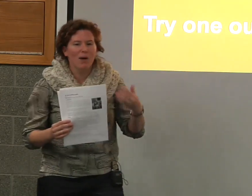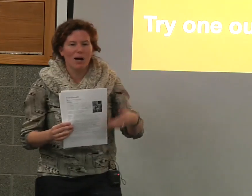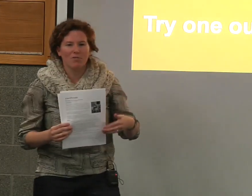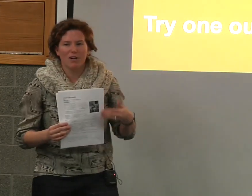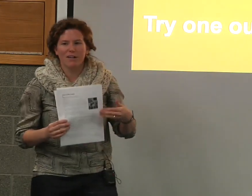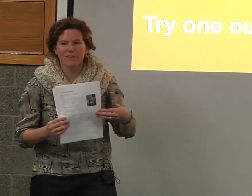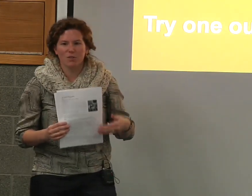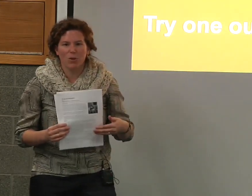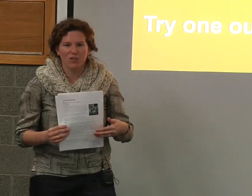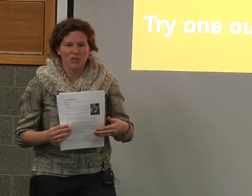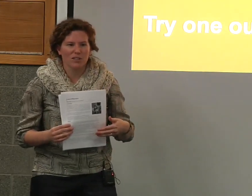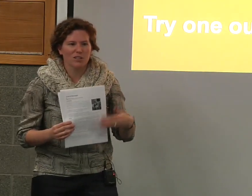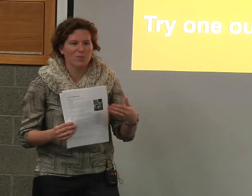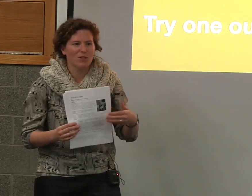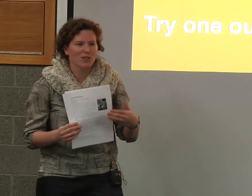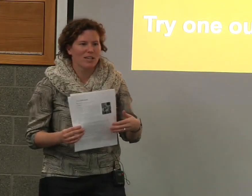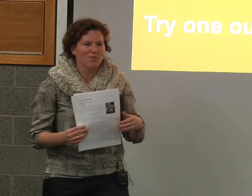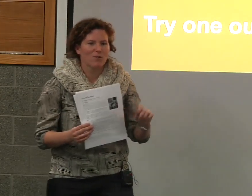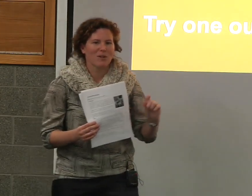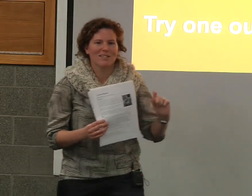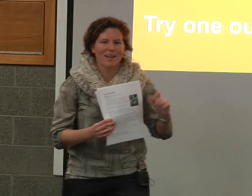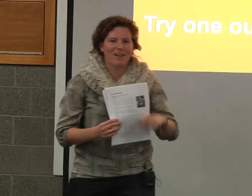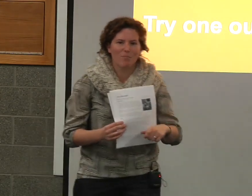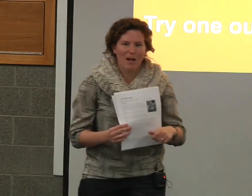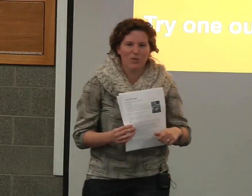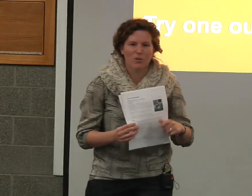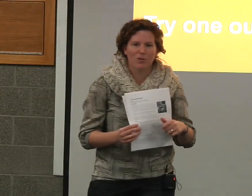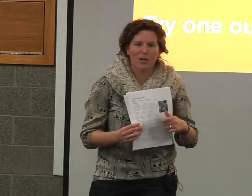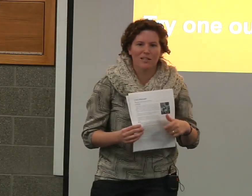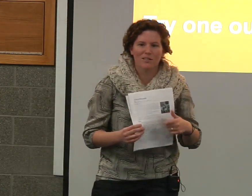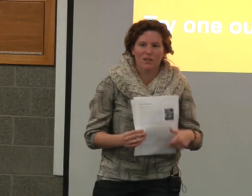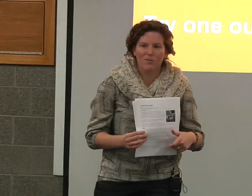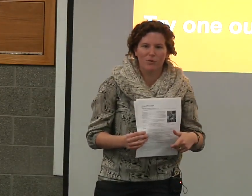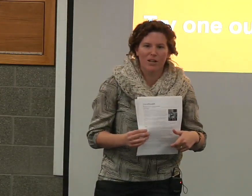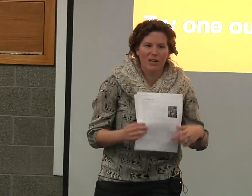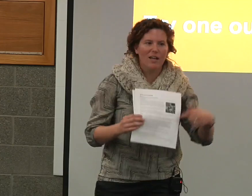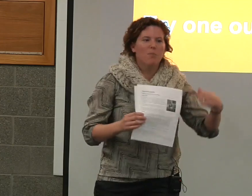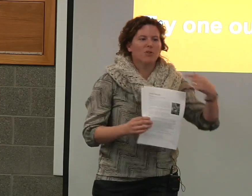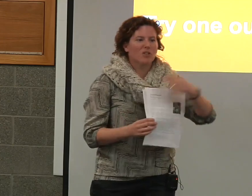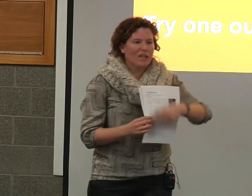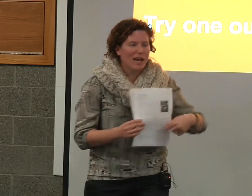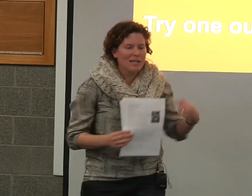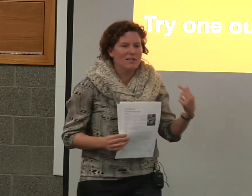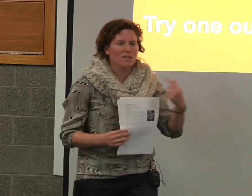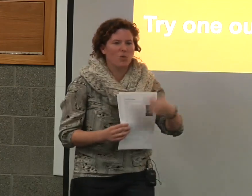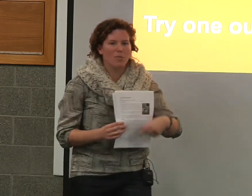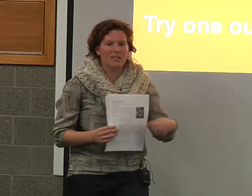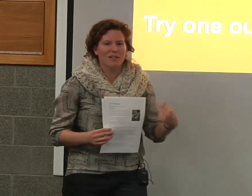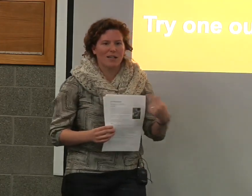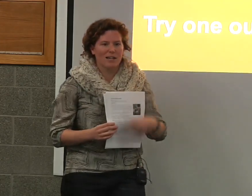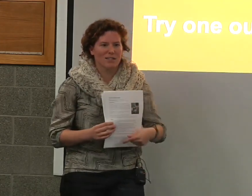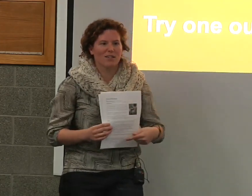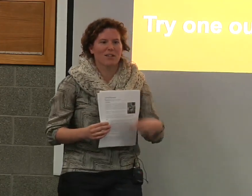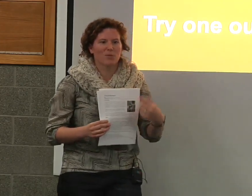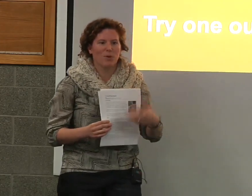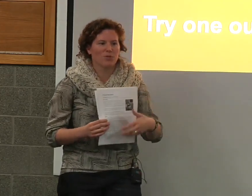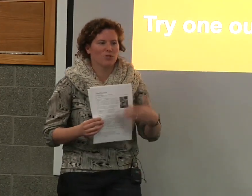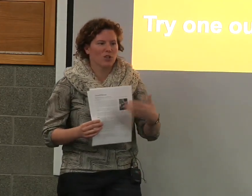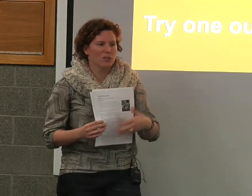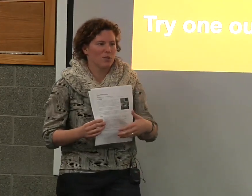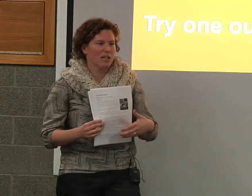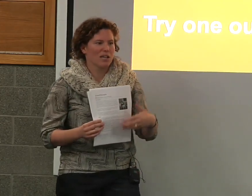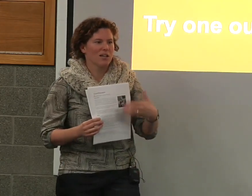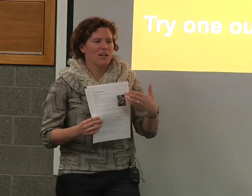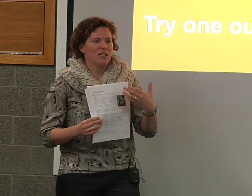this. So you can modify these questions, especially if they don't exactly match what your class is covering, but the case is what makes it a case study